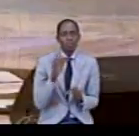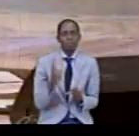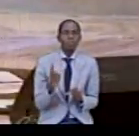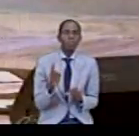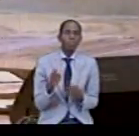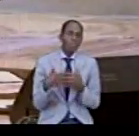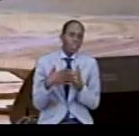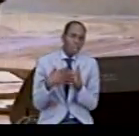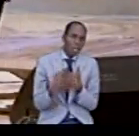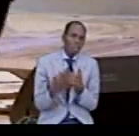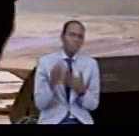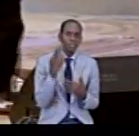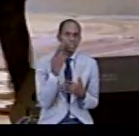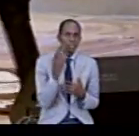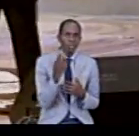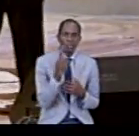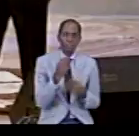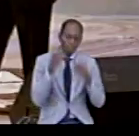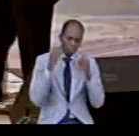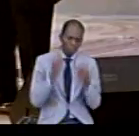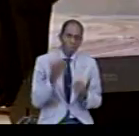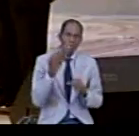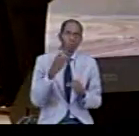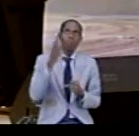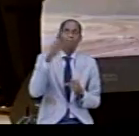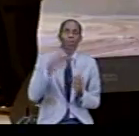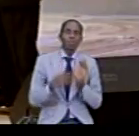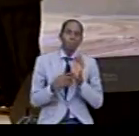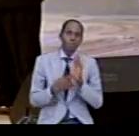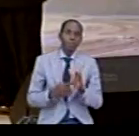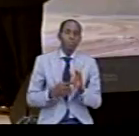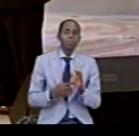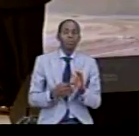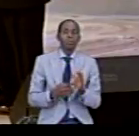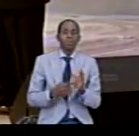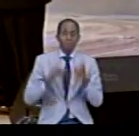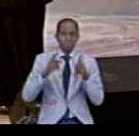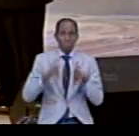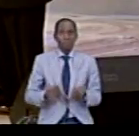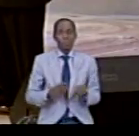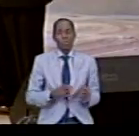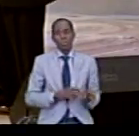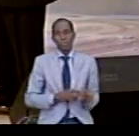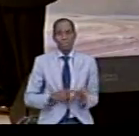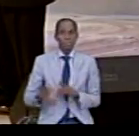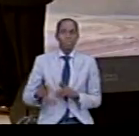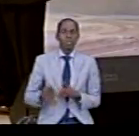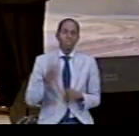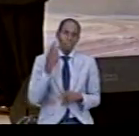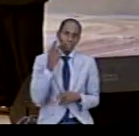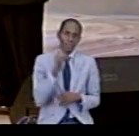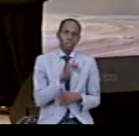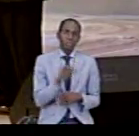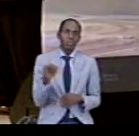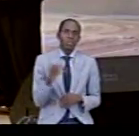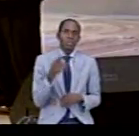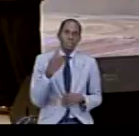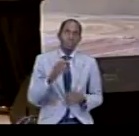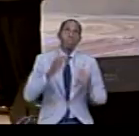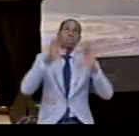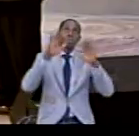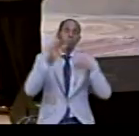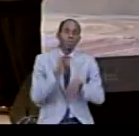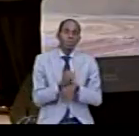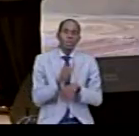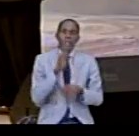seeing the power of God manifested he already seen that Miracles are